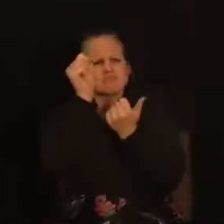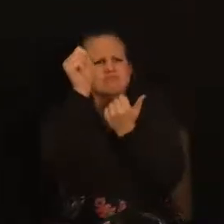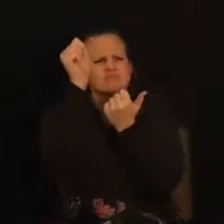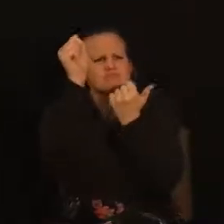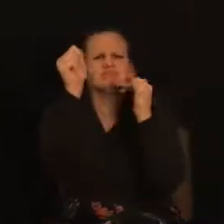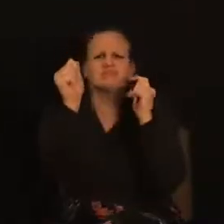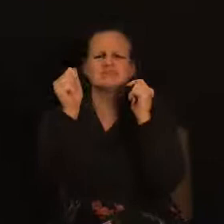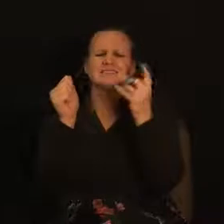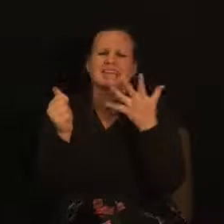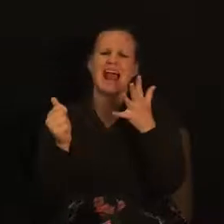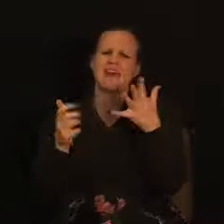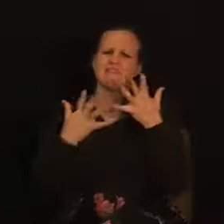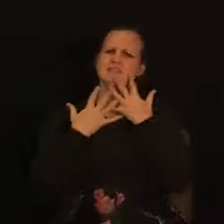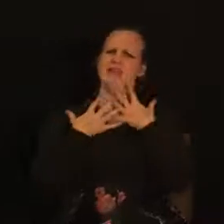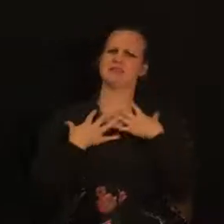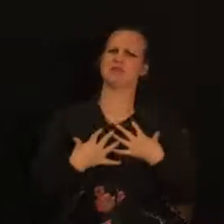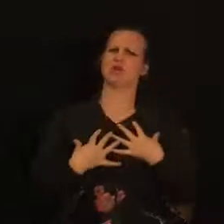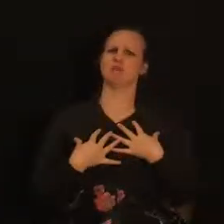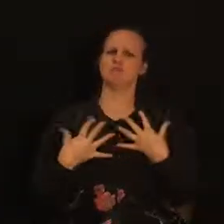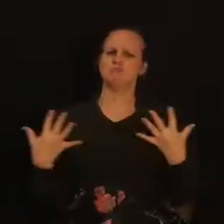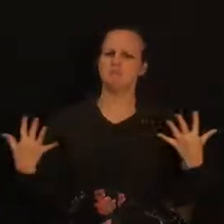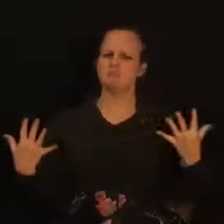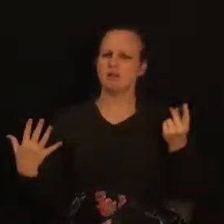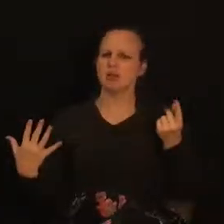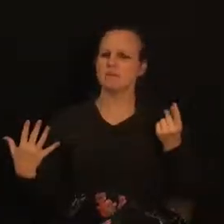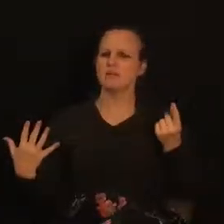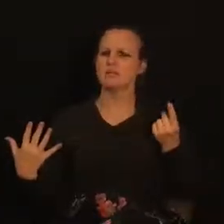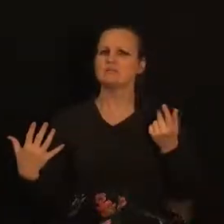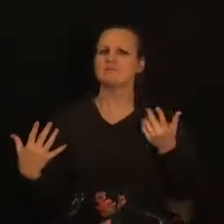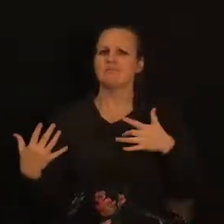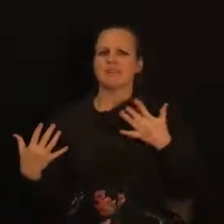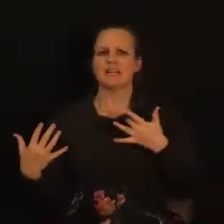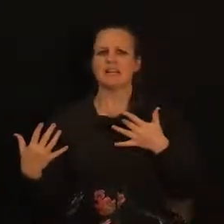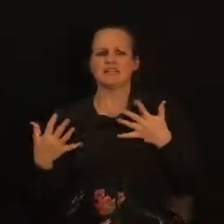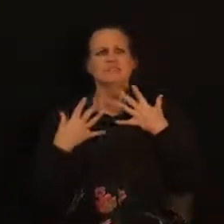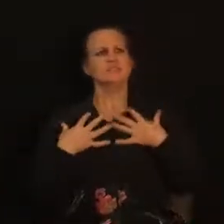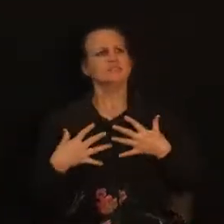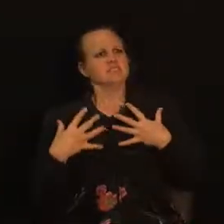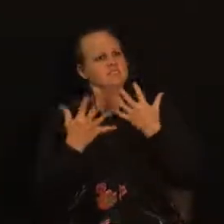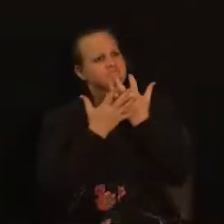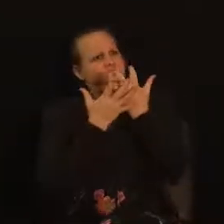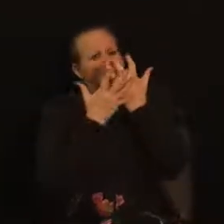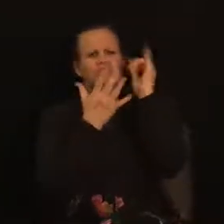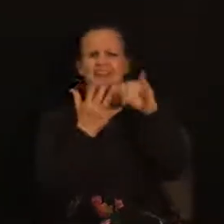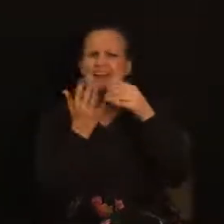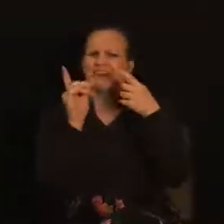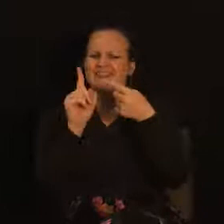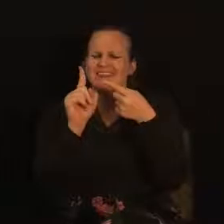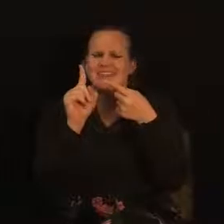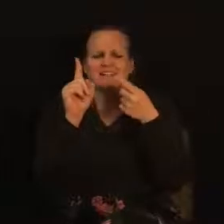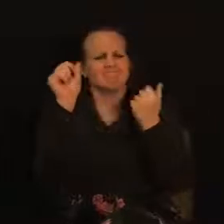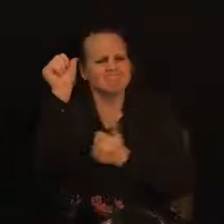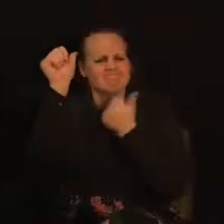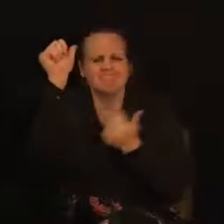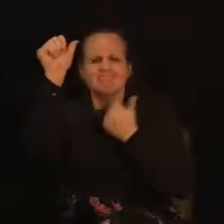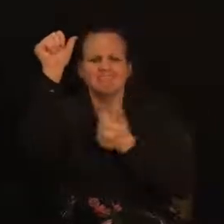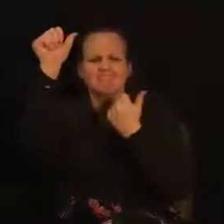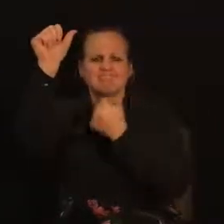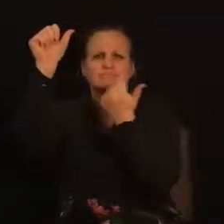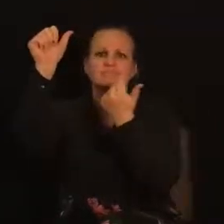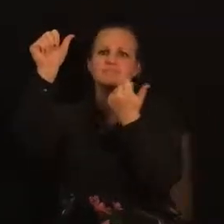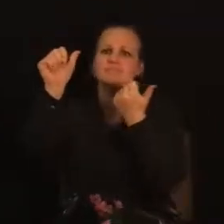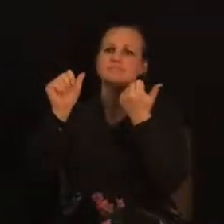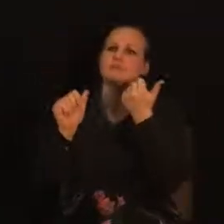of desperation to it. You know, when you first enter into a romantic